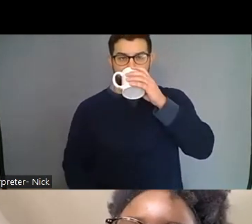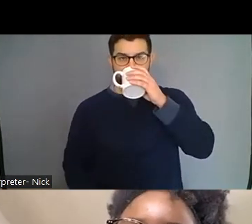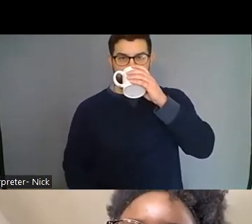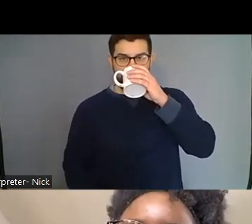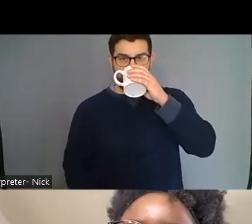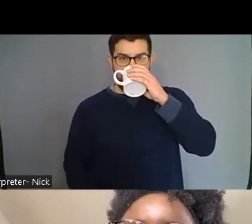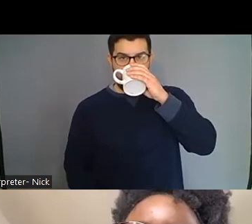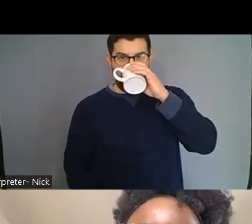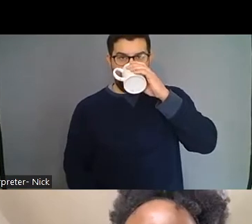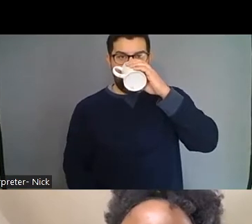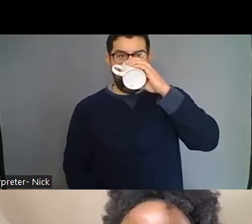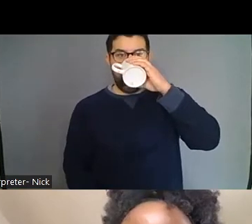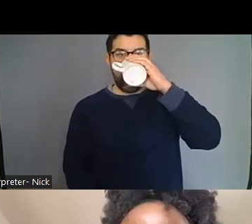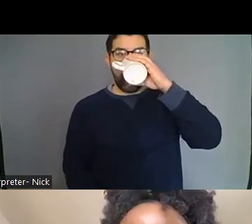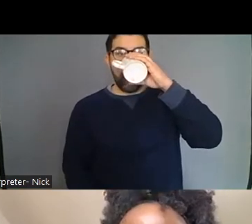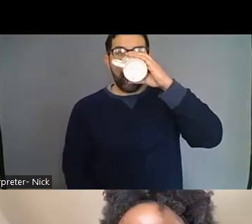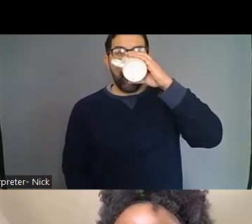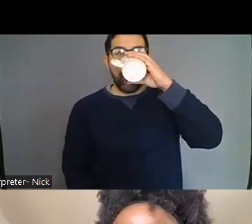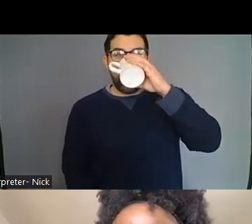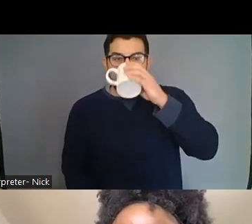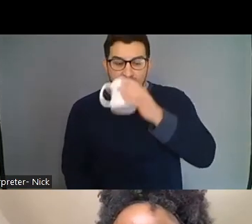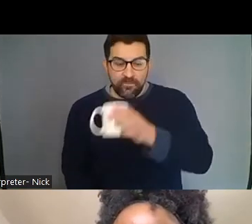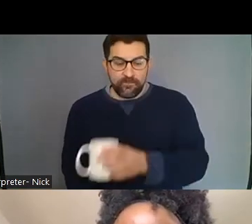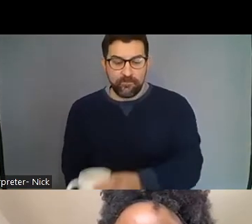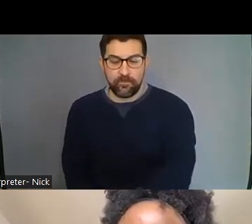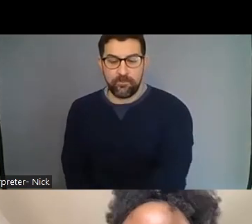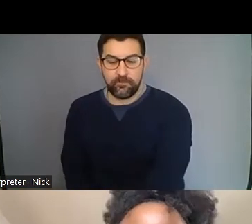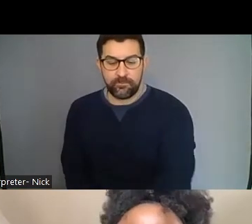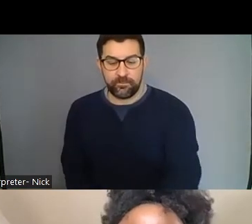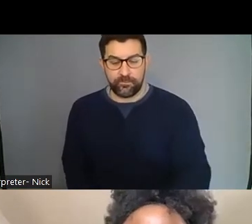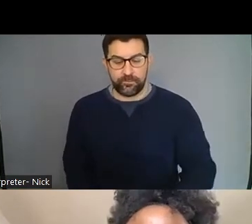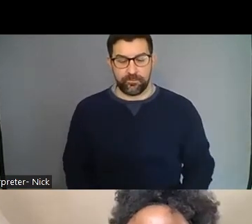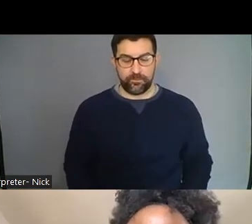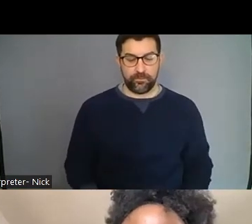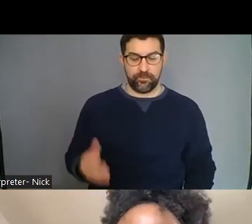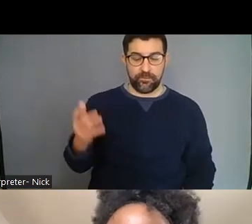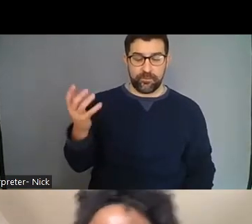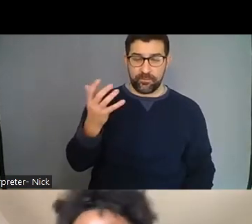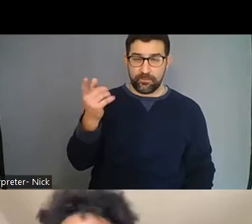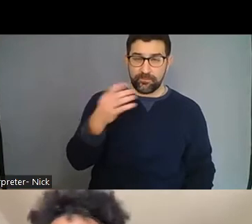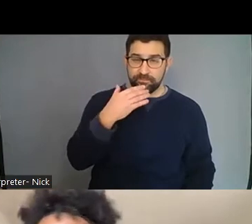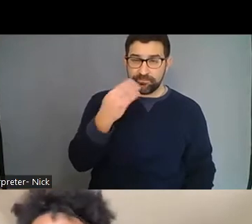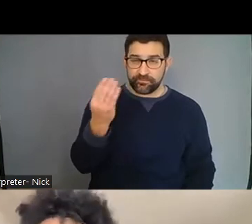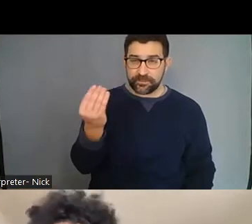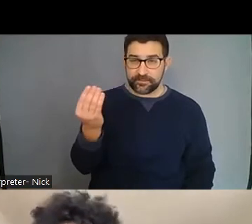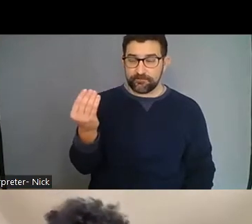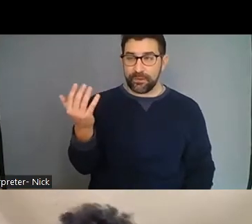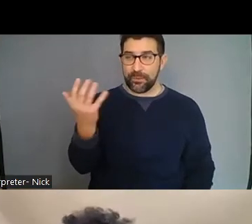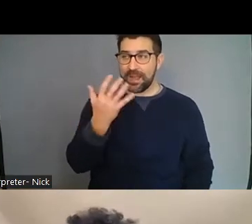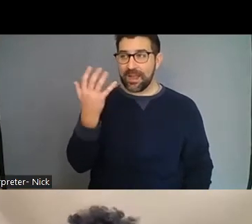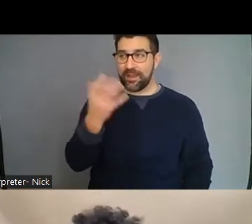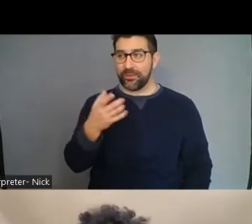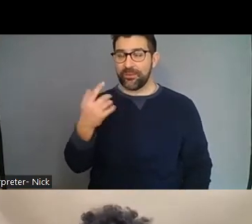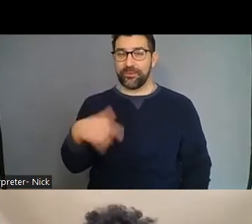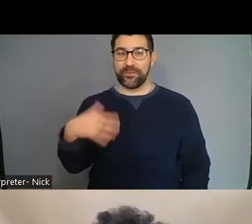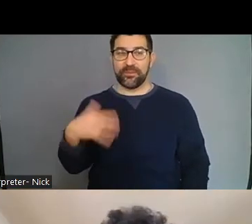My risk here, I don't want to be patronizing at all, but how are you a whole 14-year-old? Talk about, oh